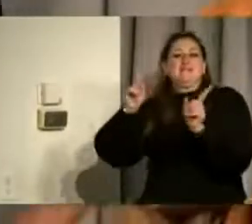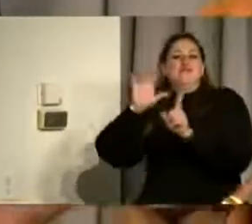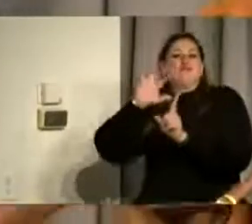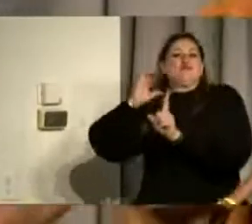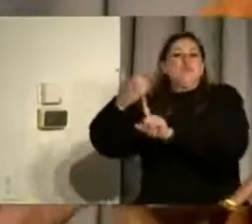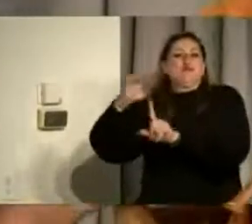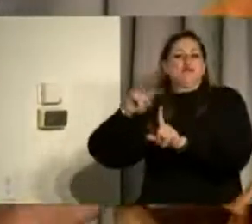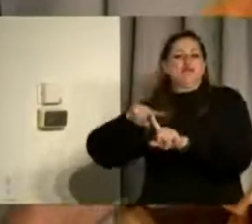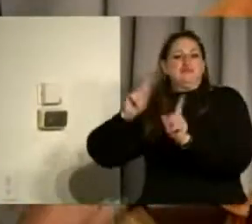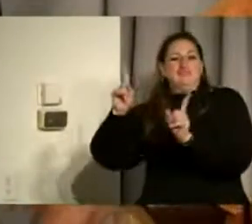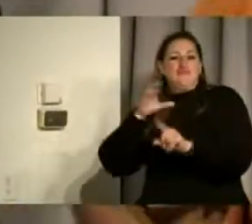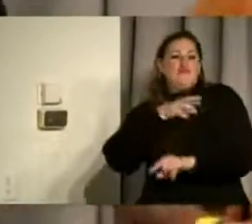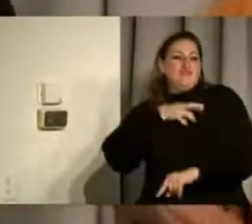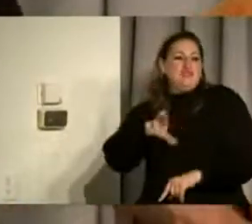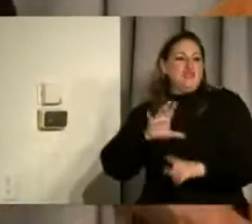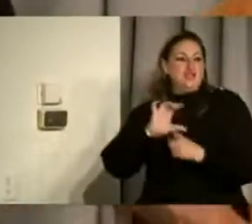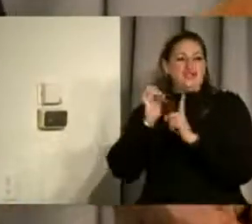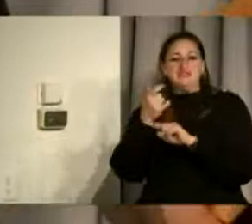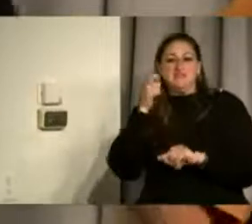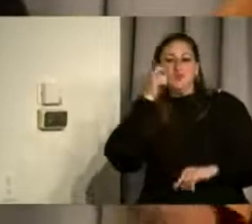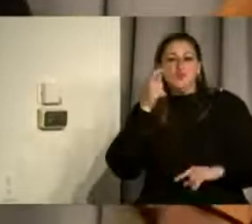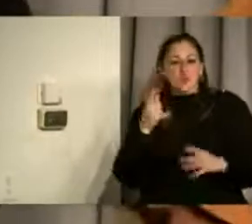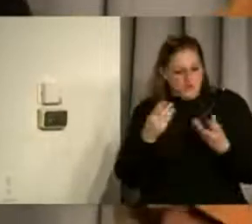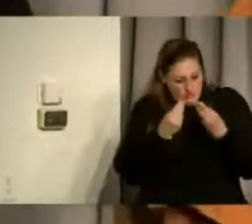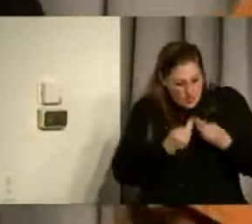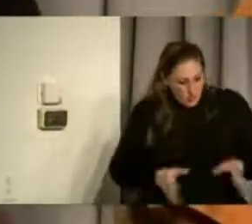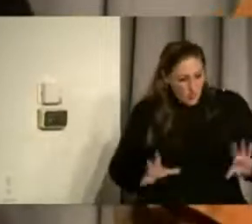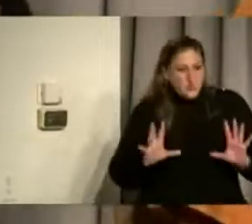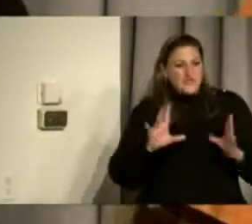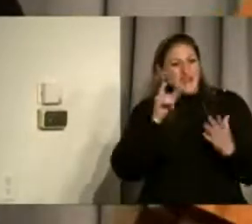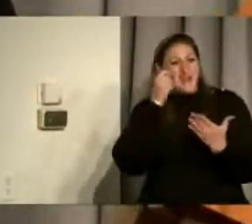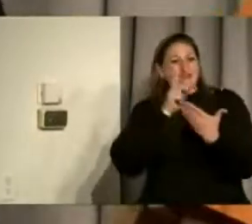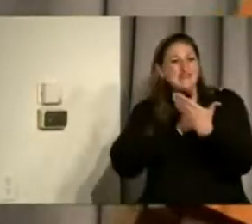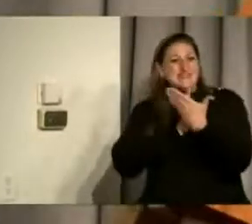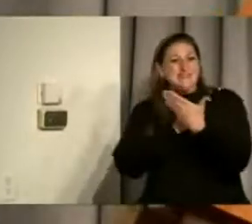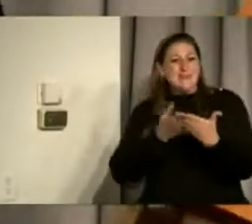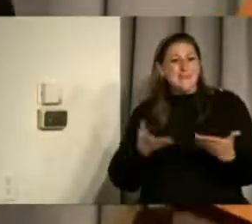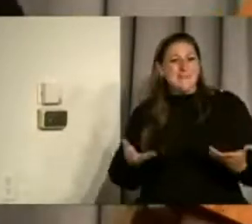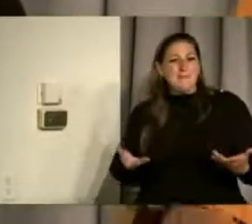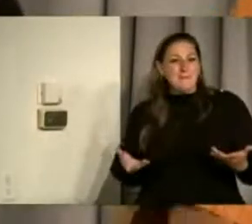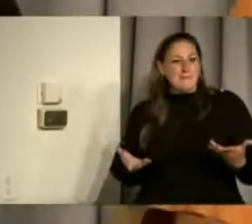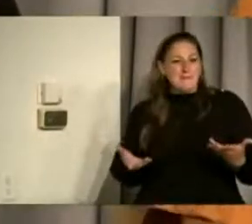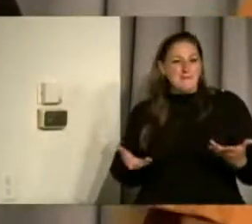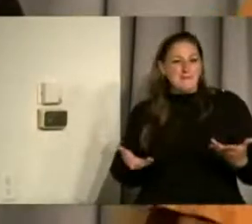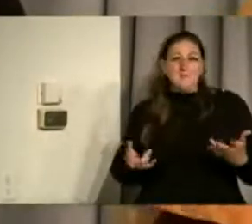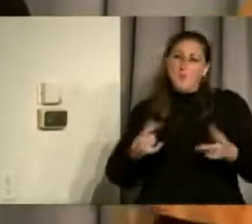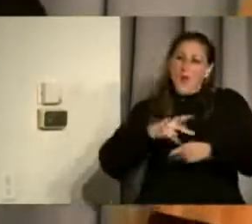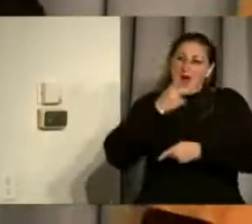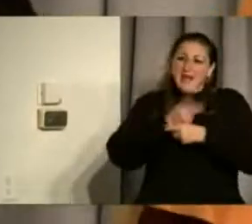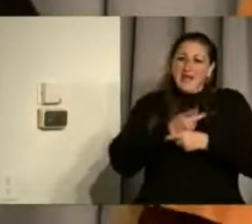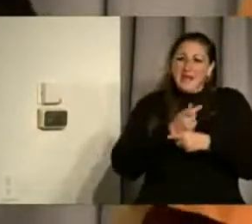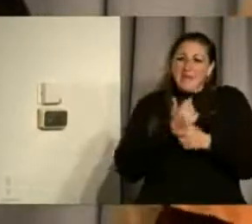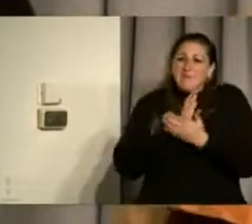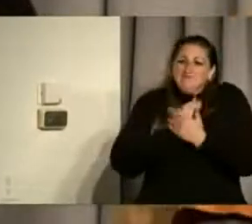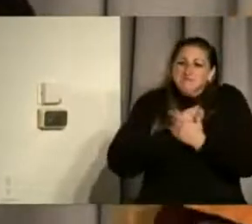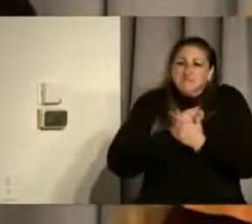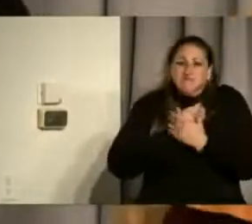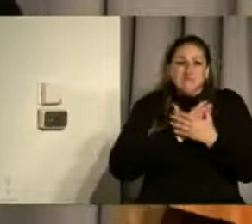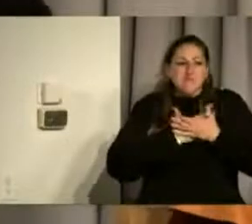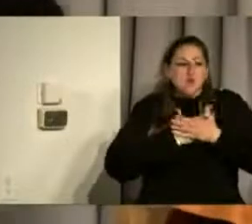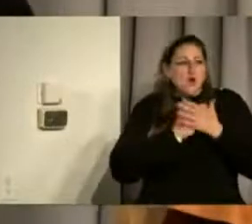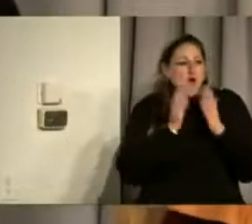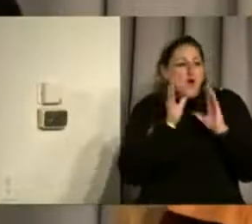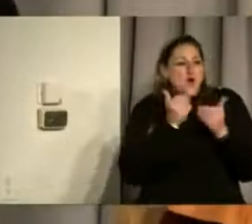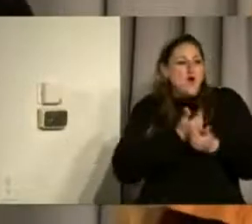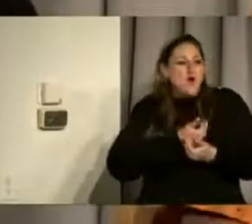away from us. We're going to lose that. That's racism. We want to keep our children. If anything, the Indian